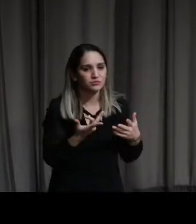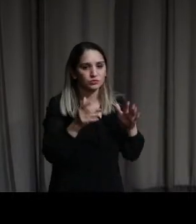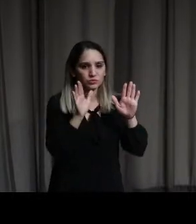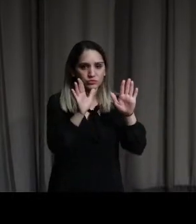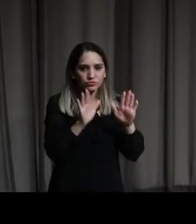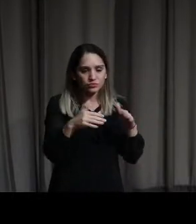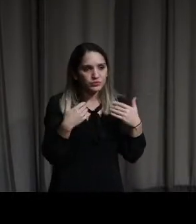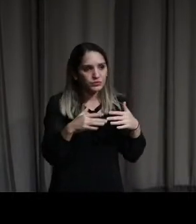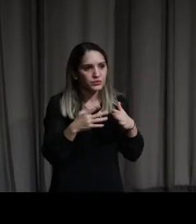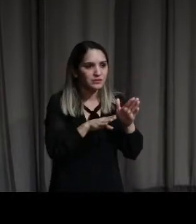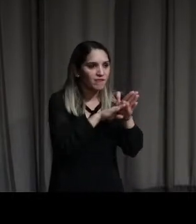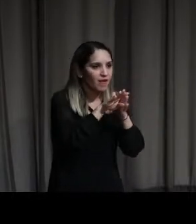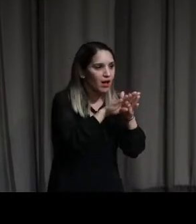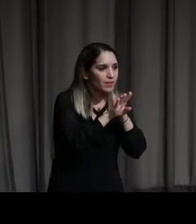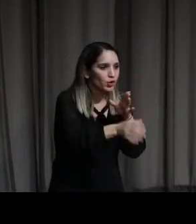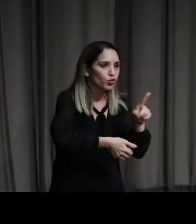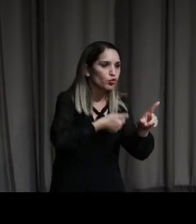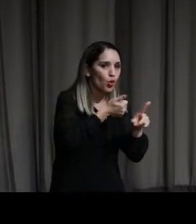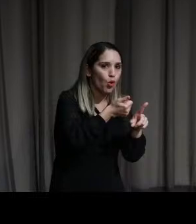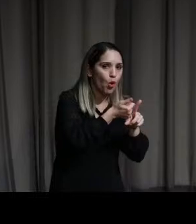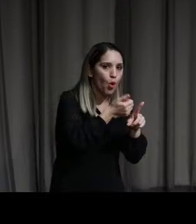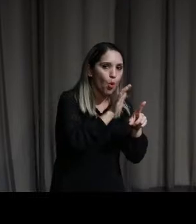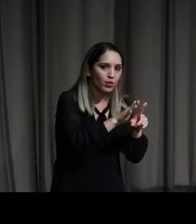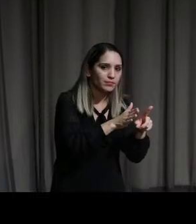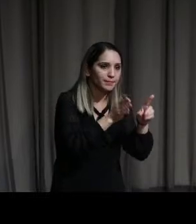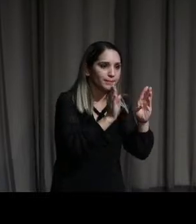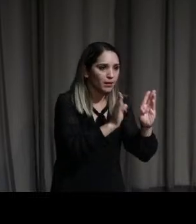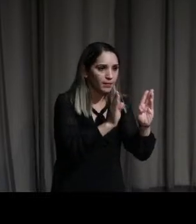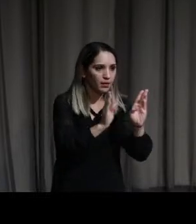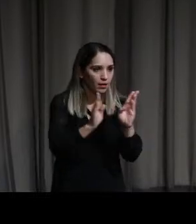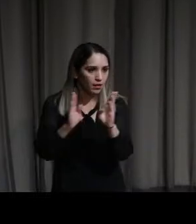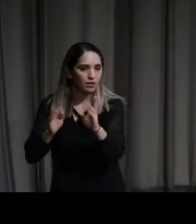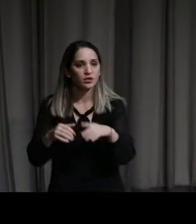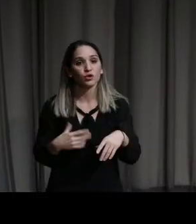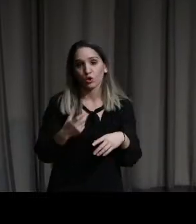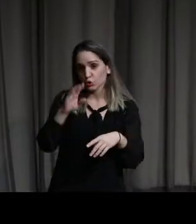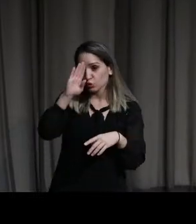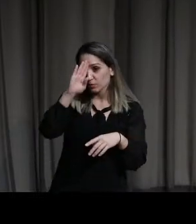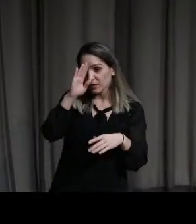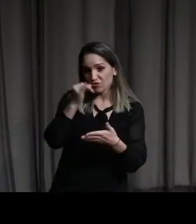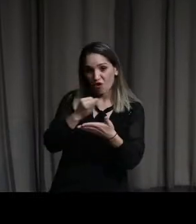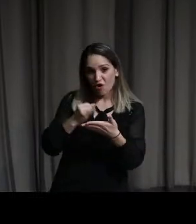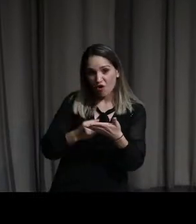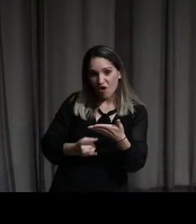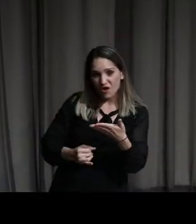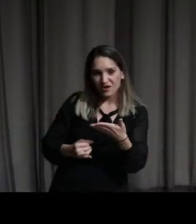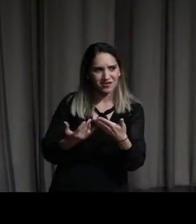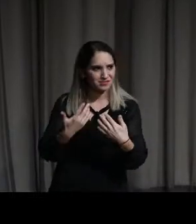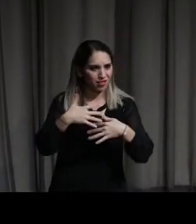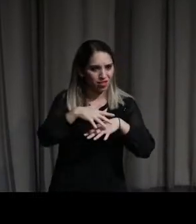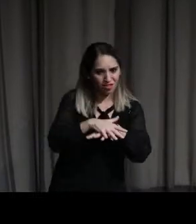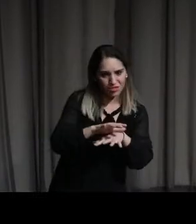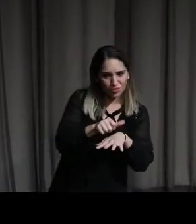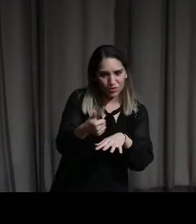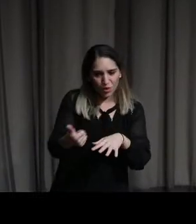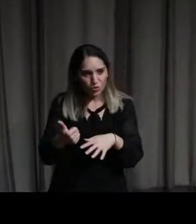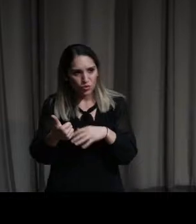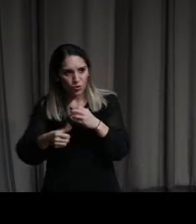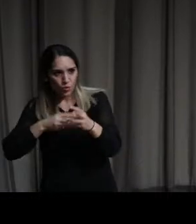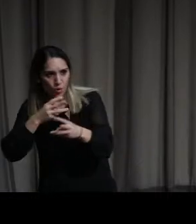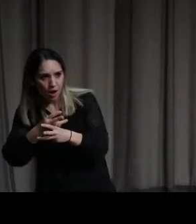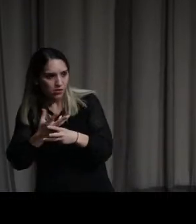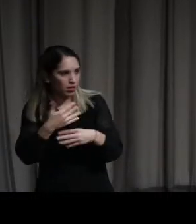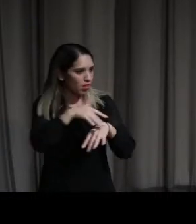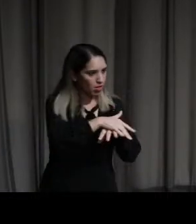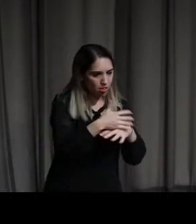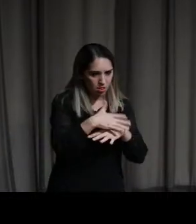that was developing kind of in its own patterns, right? And Cuban artists begin to interact more with folks from the Eastern Bloc, and their own points of reference change.